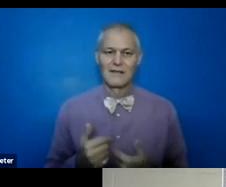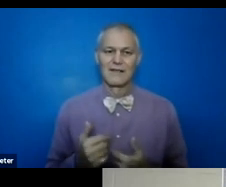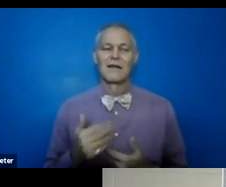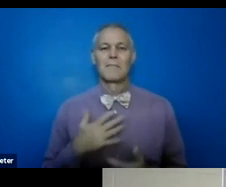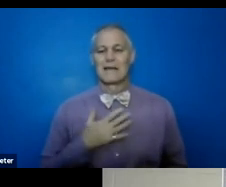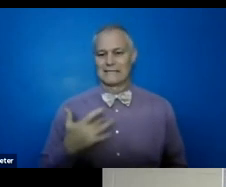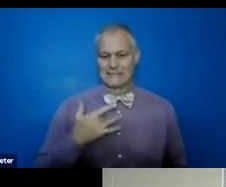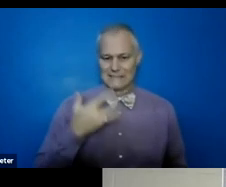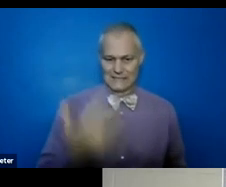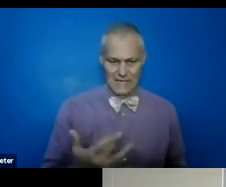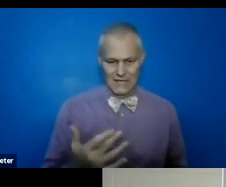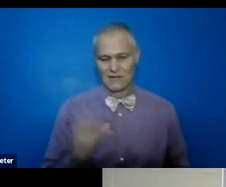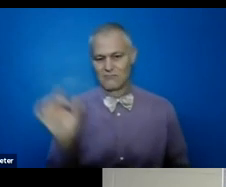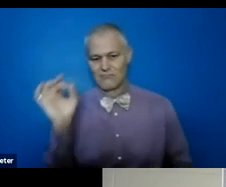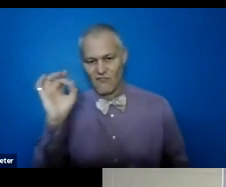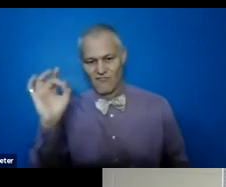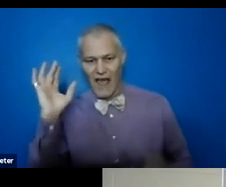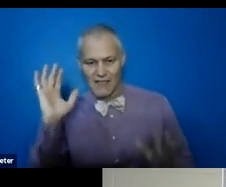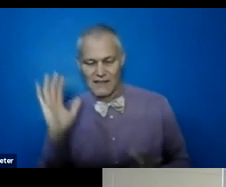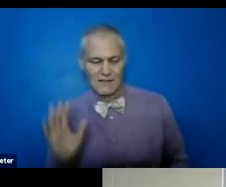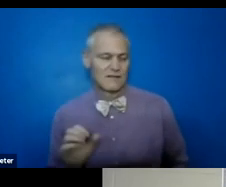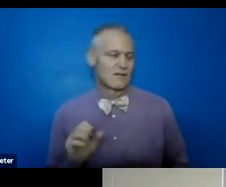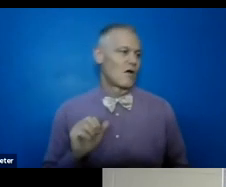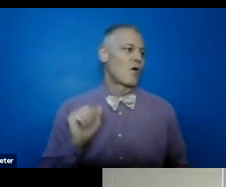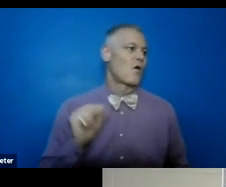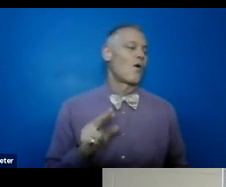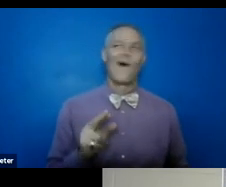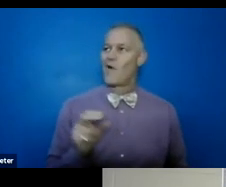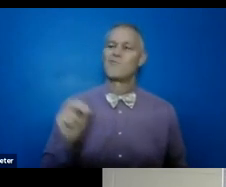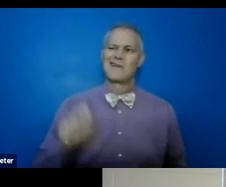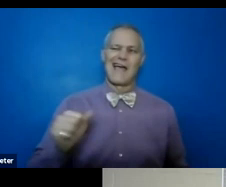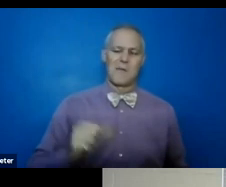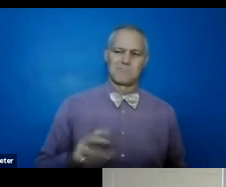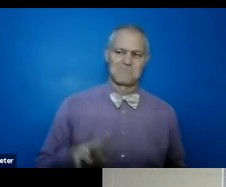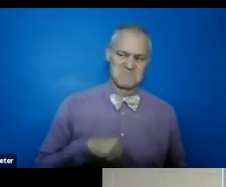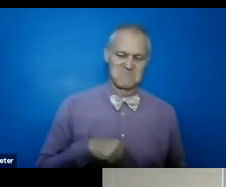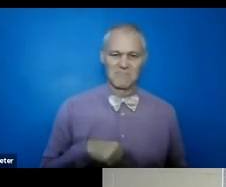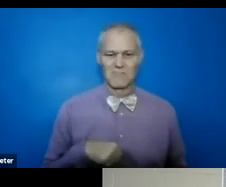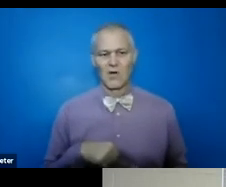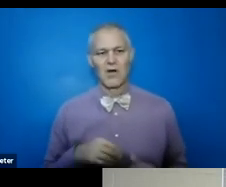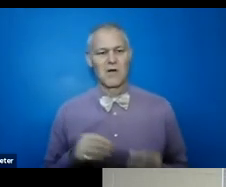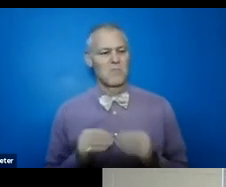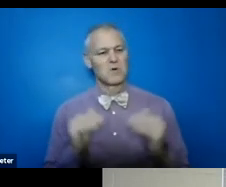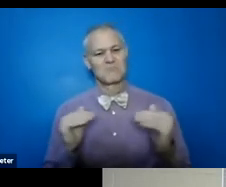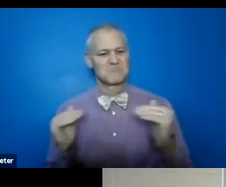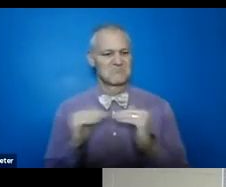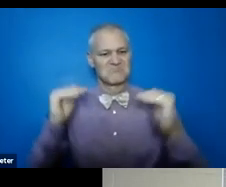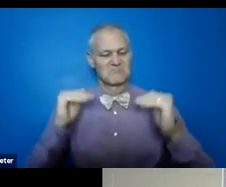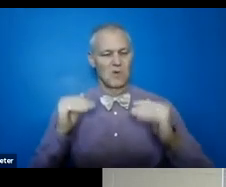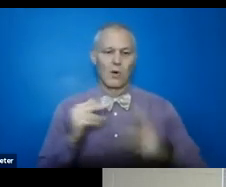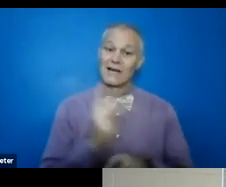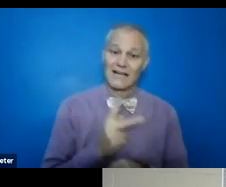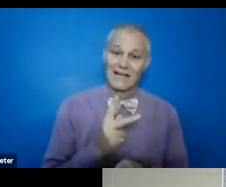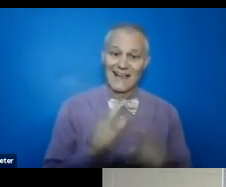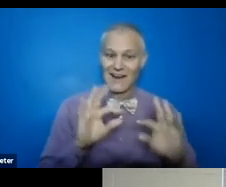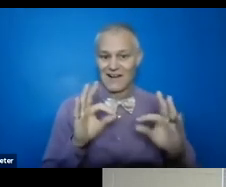to use violence yourself, or to approve of it, or to actually demonstrate more equal domestic work and care work in